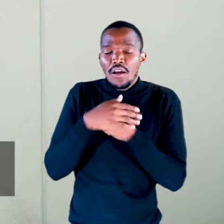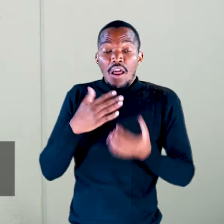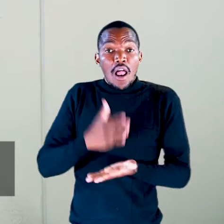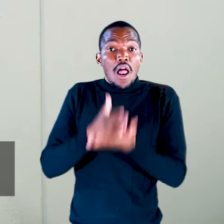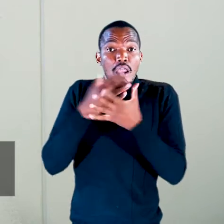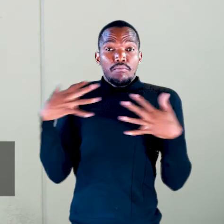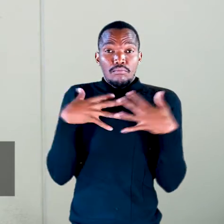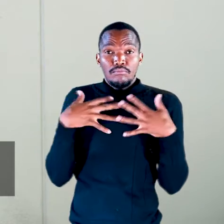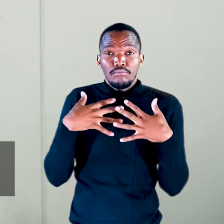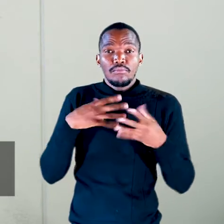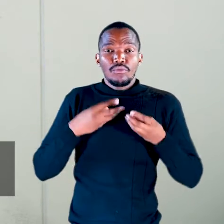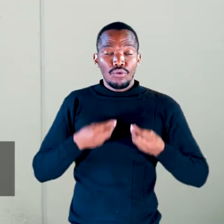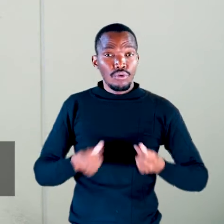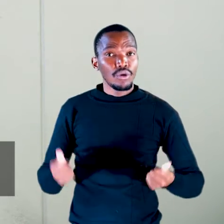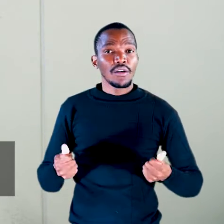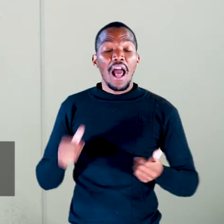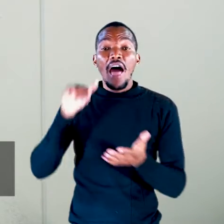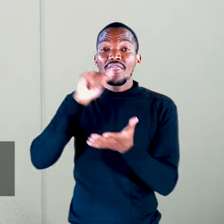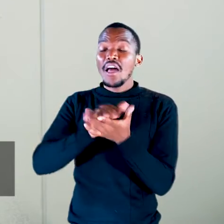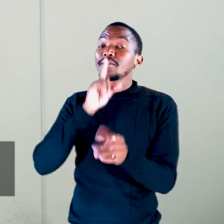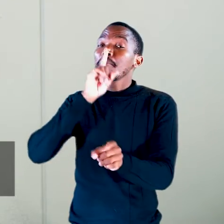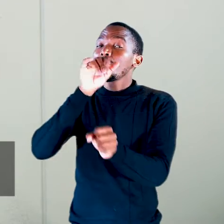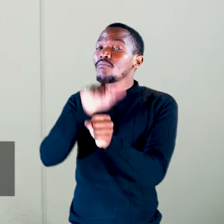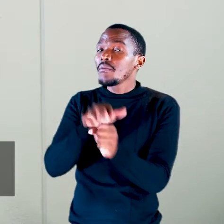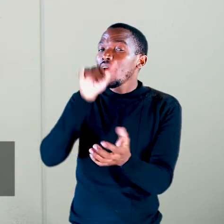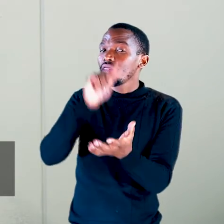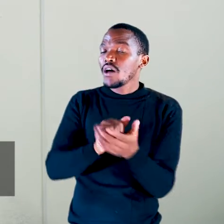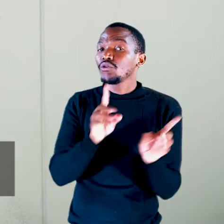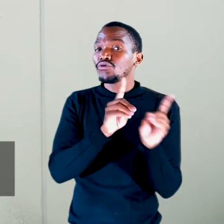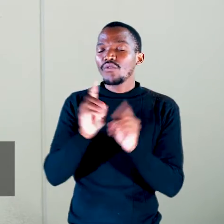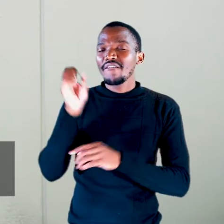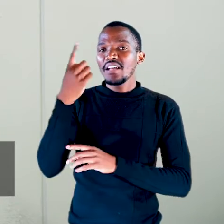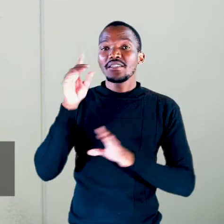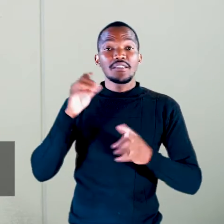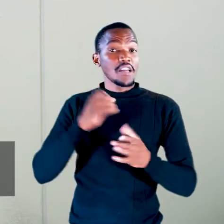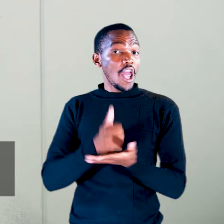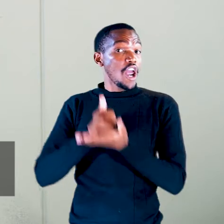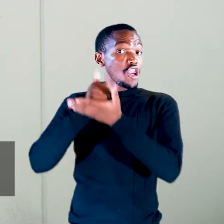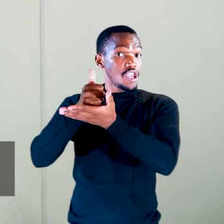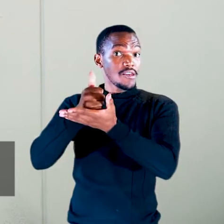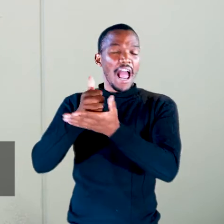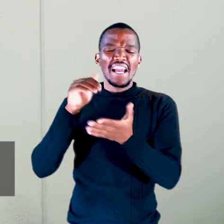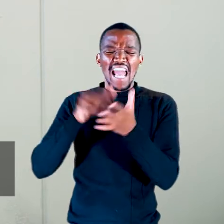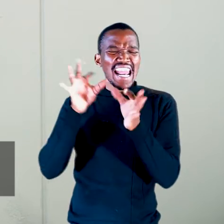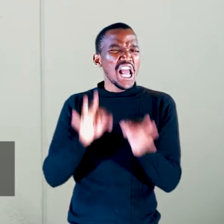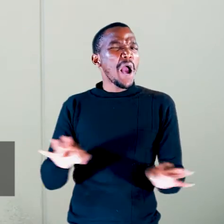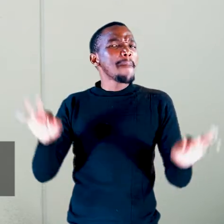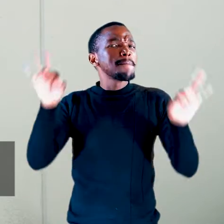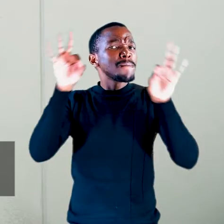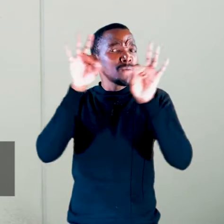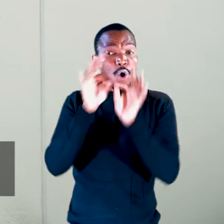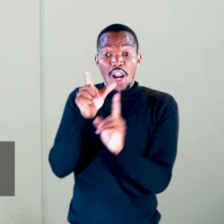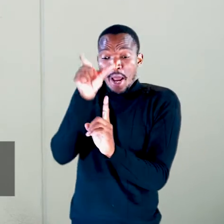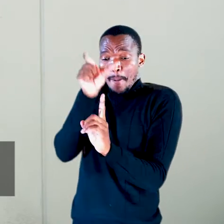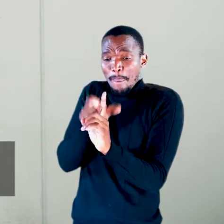letshogo. Ke one maitlamo le maikemisetso a thuso ya ntlha. Mme go botlhokwa thata gore mo mothong yo e le